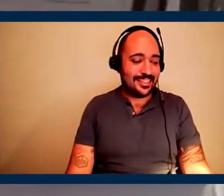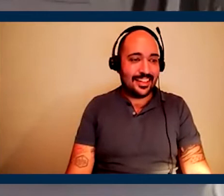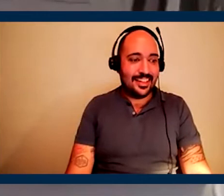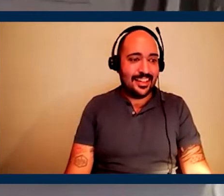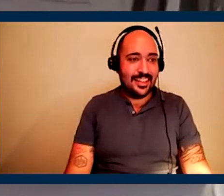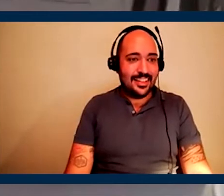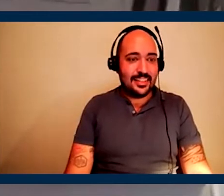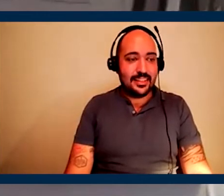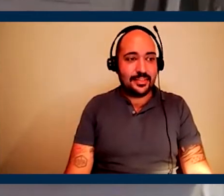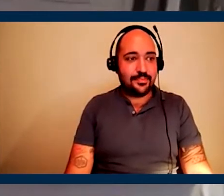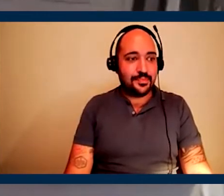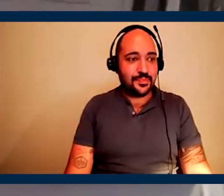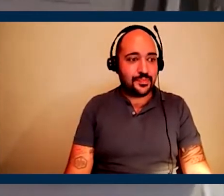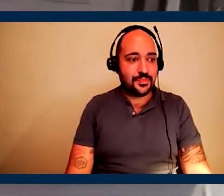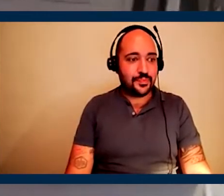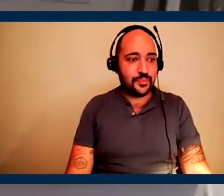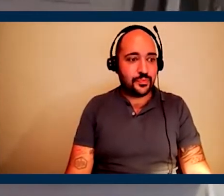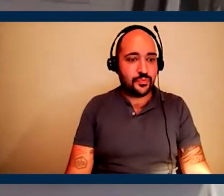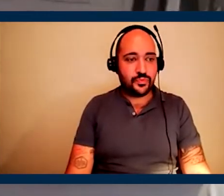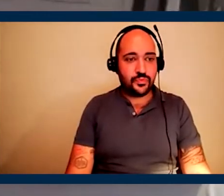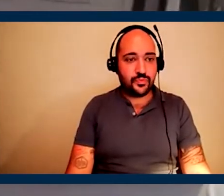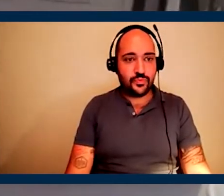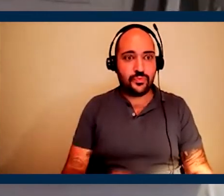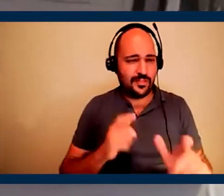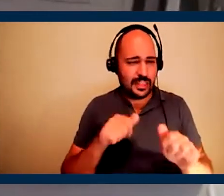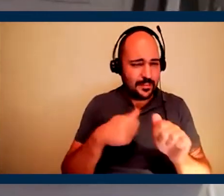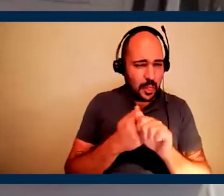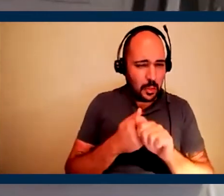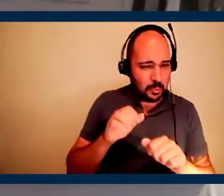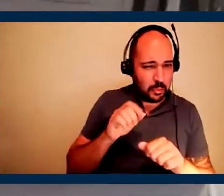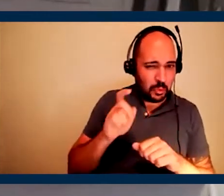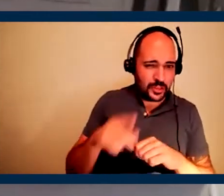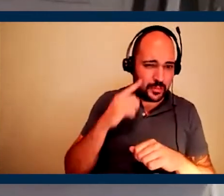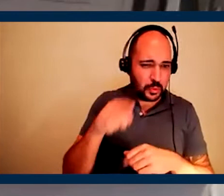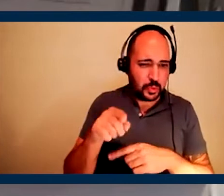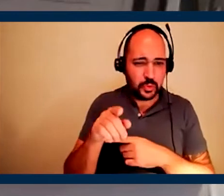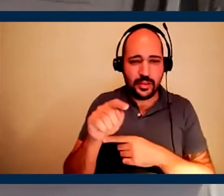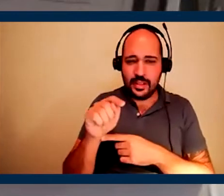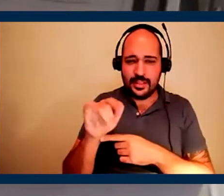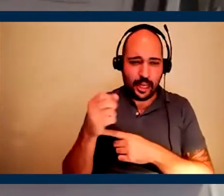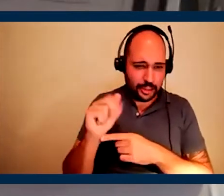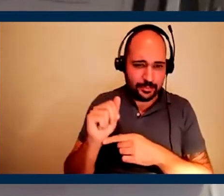up for you. Can you share some of the work that the caucus has planned